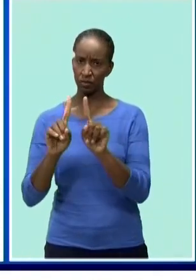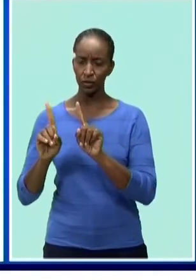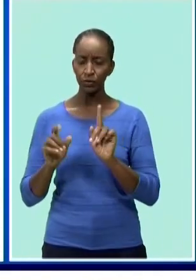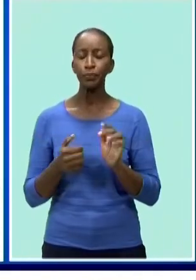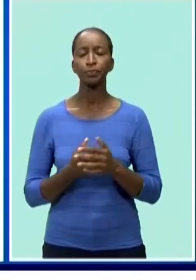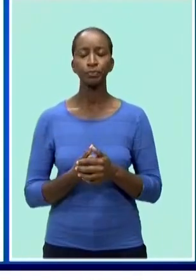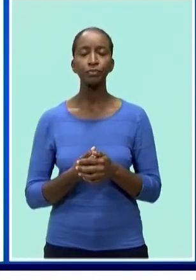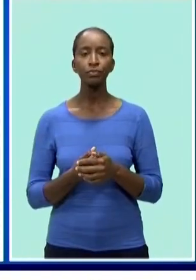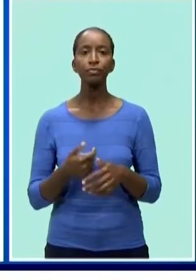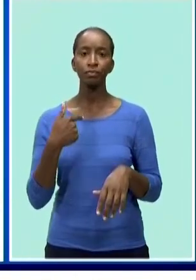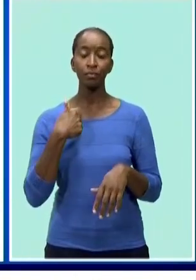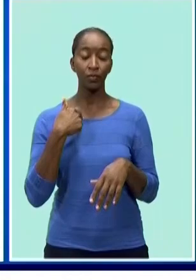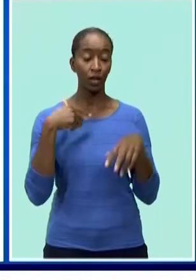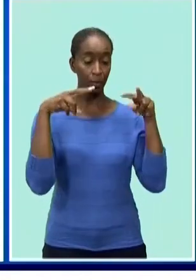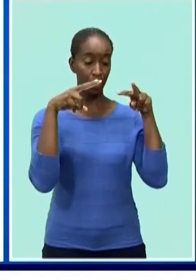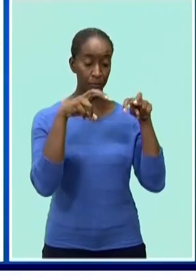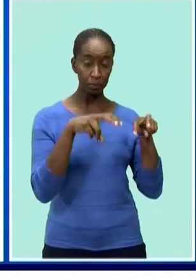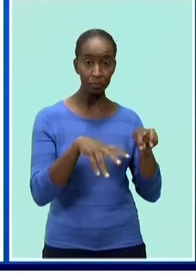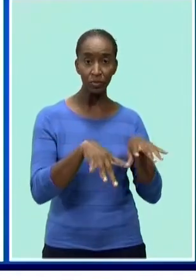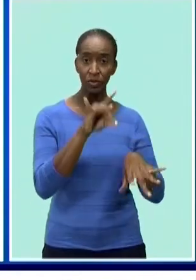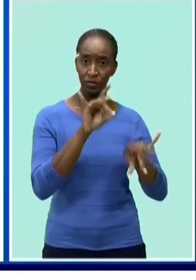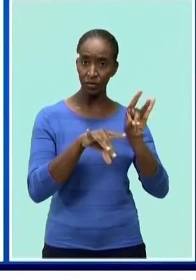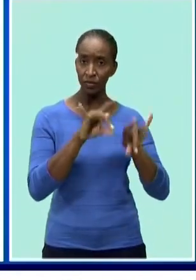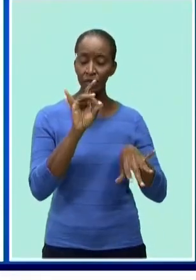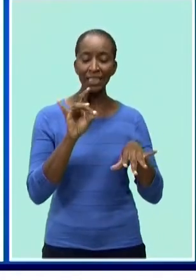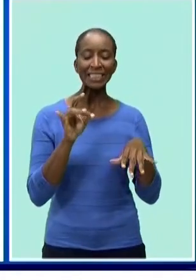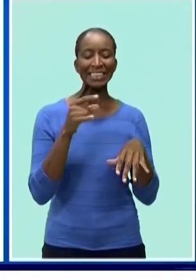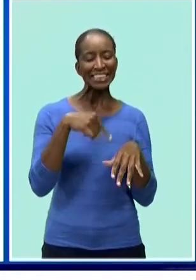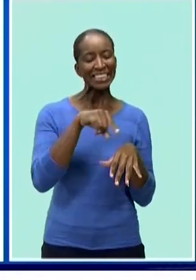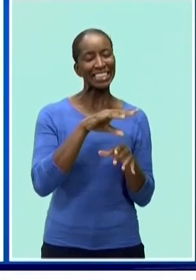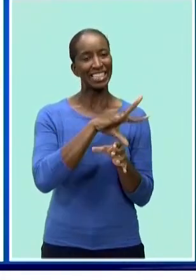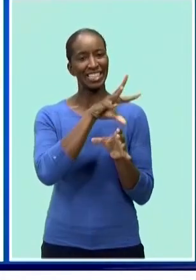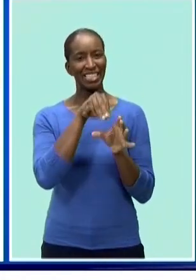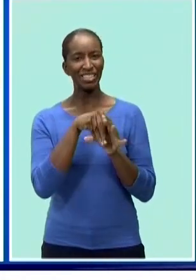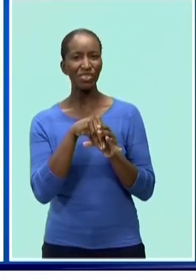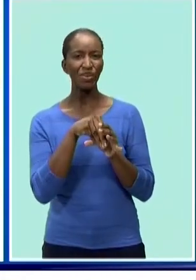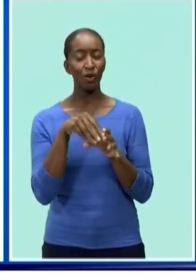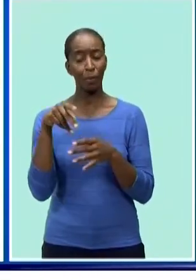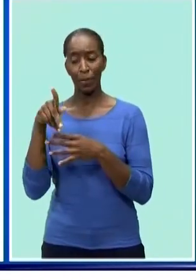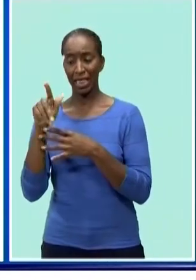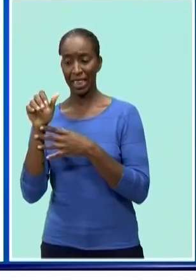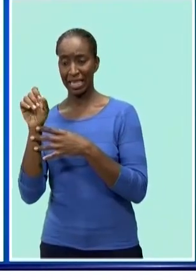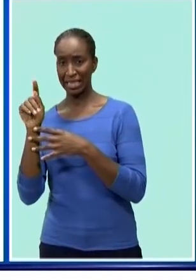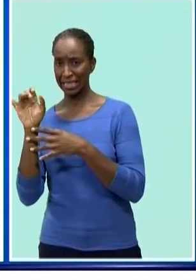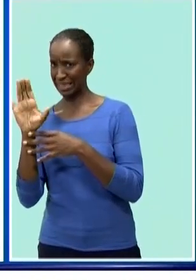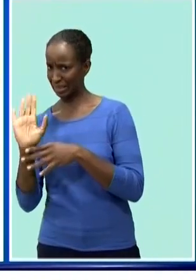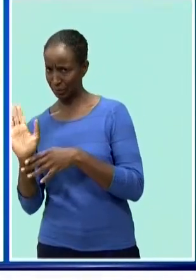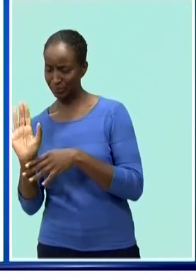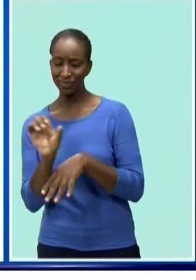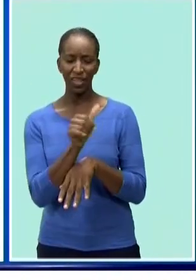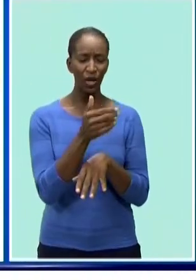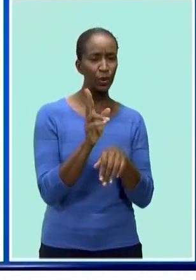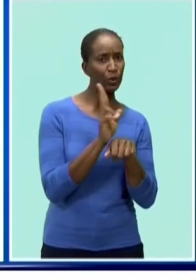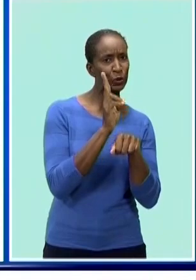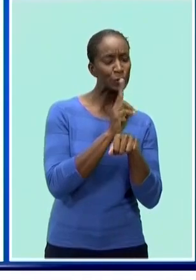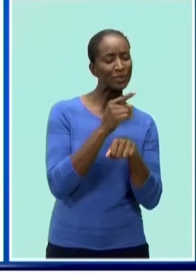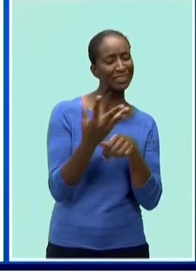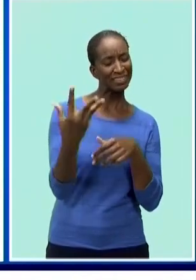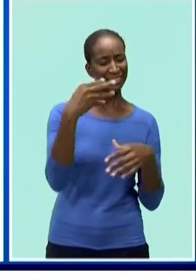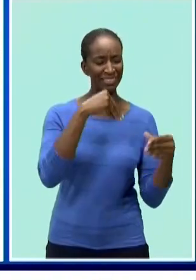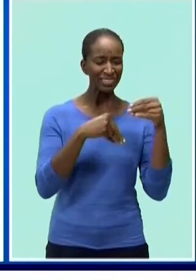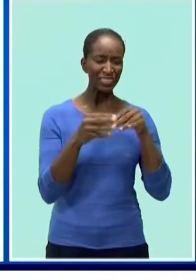into it regionally, worldwide. So in recent time, it's become very popular in the Caribbean.